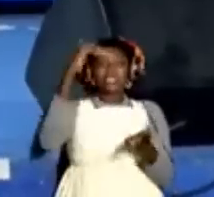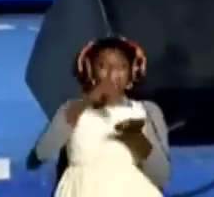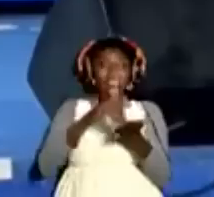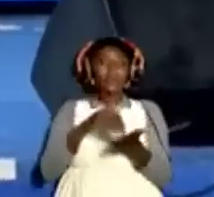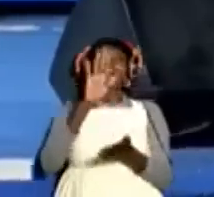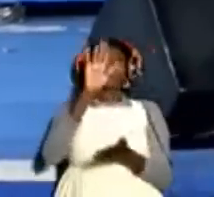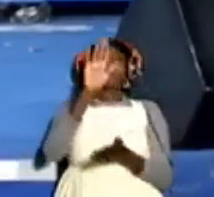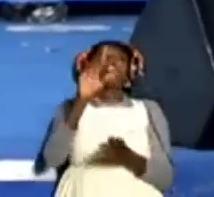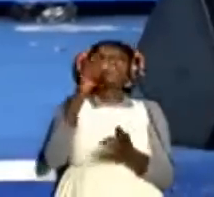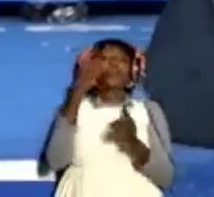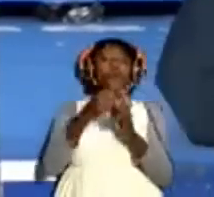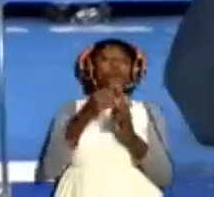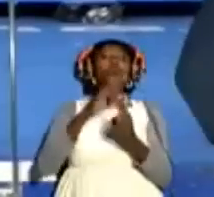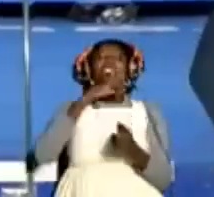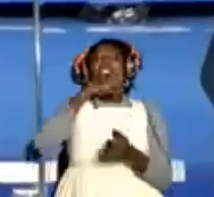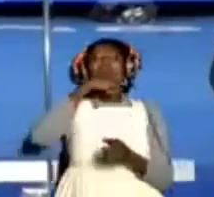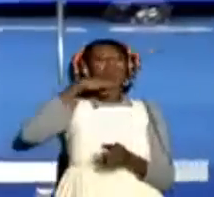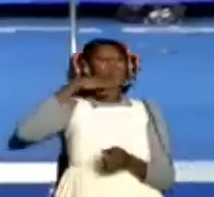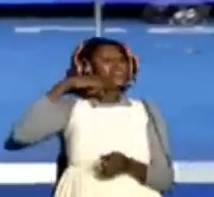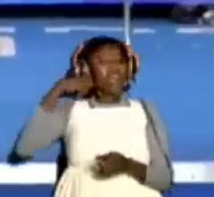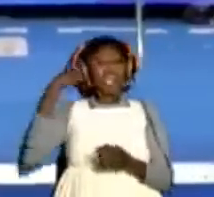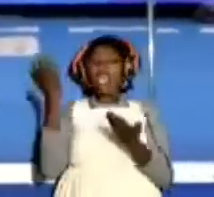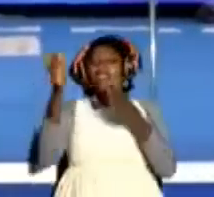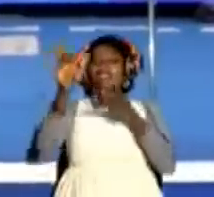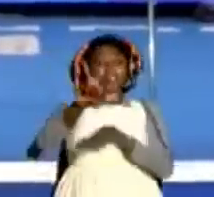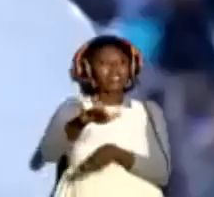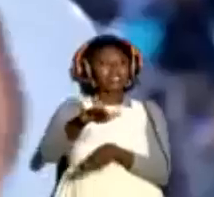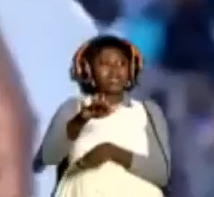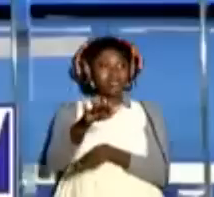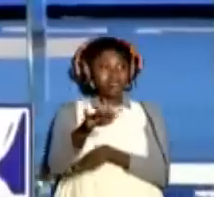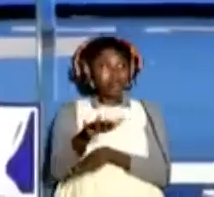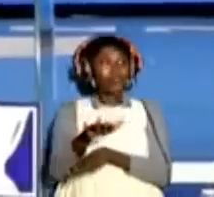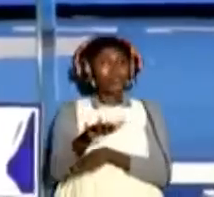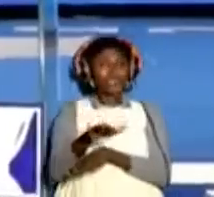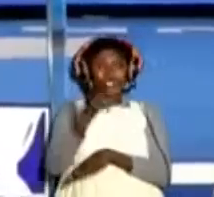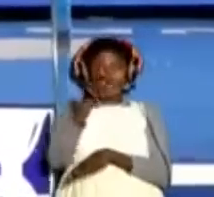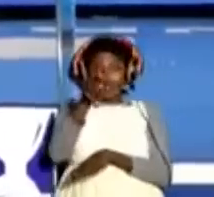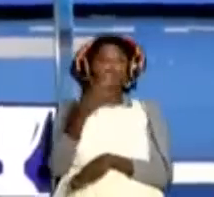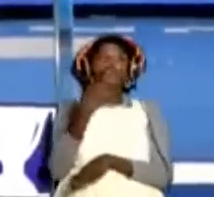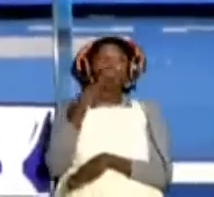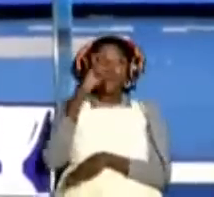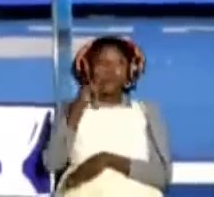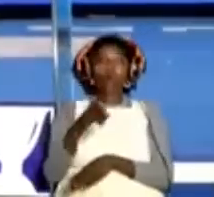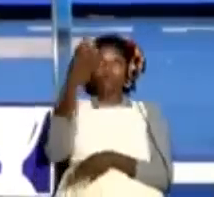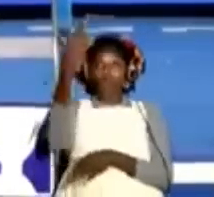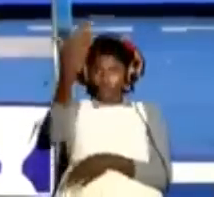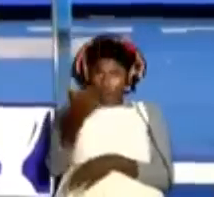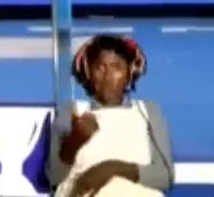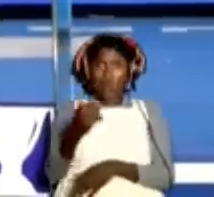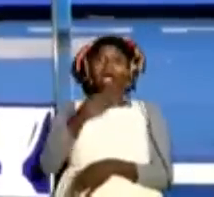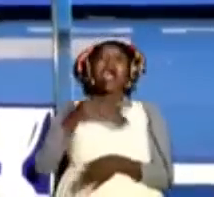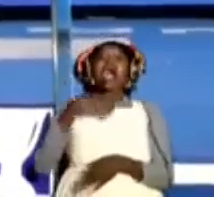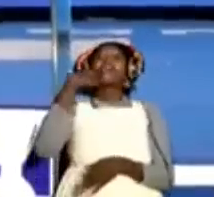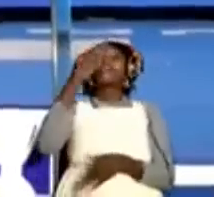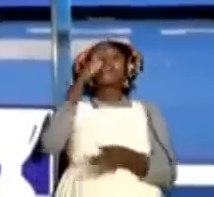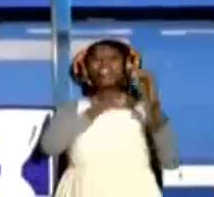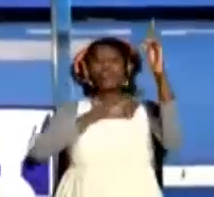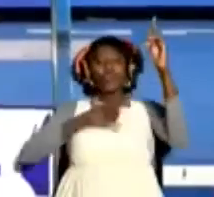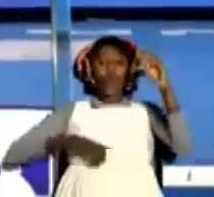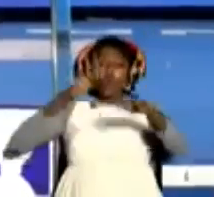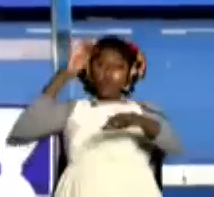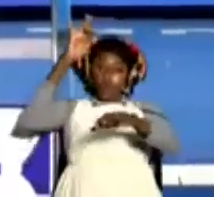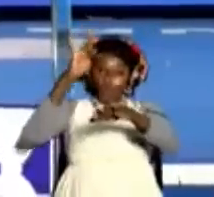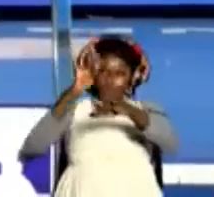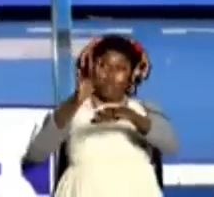Your utterances become dry and dead. You must come down and say, Lord, touch